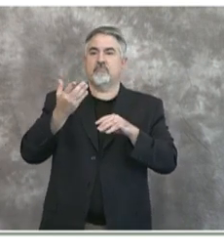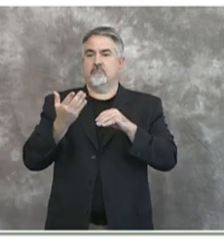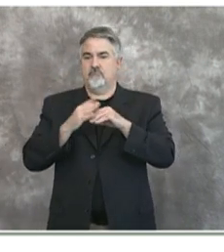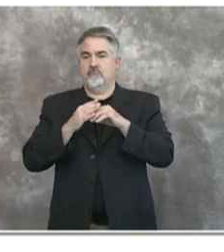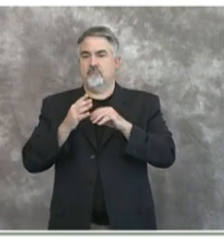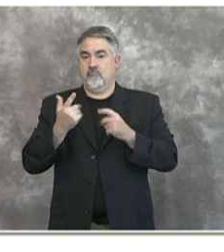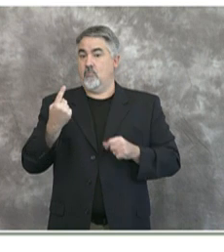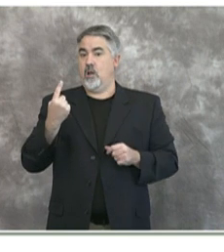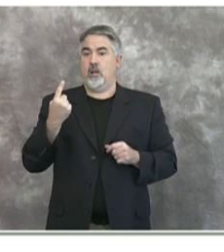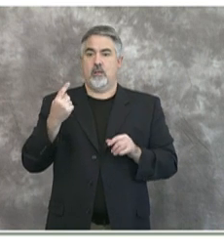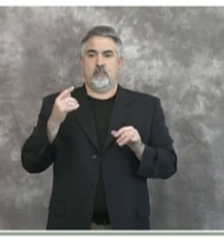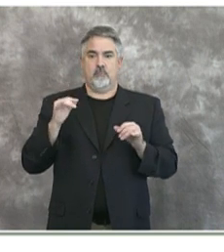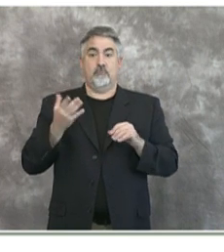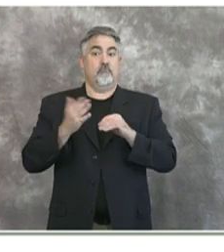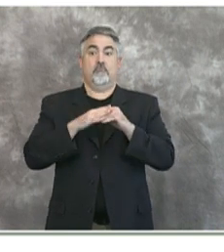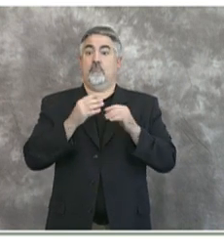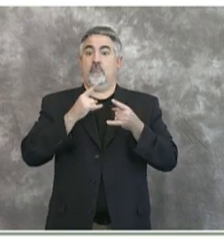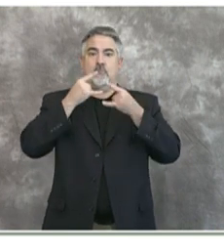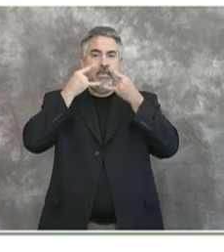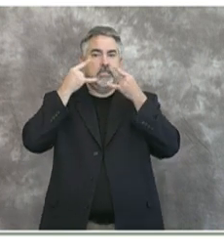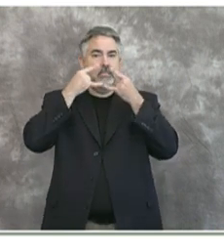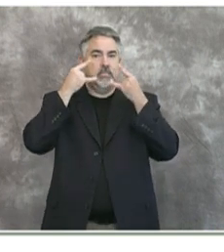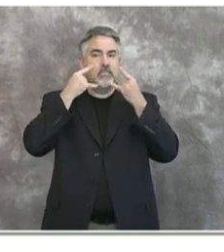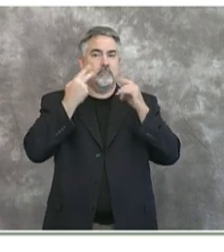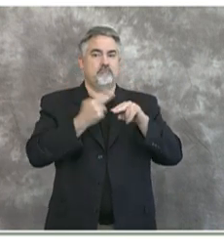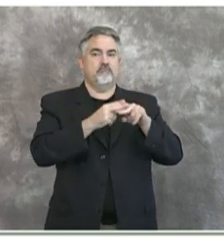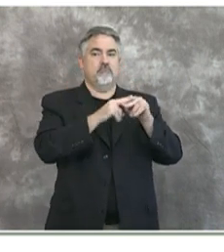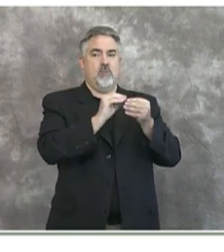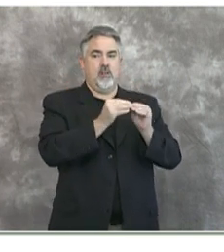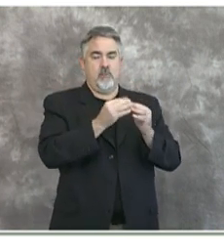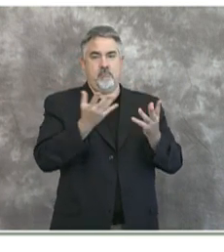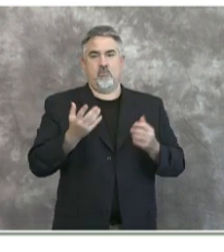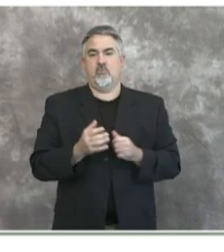surgical face masks. In the last 24 hours, we've distributed